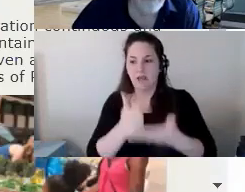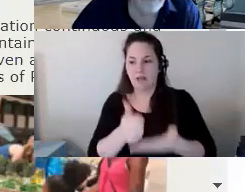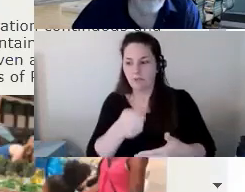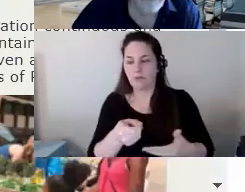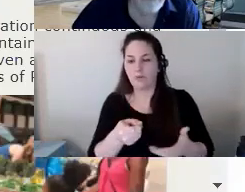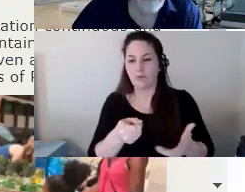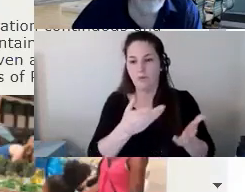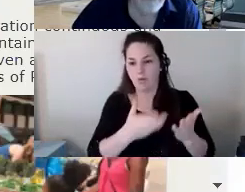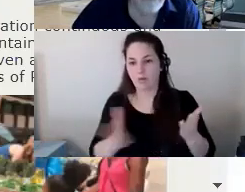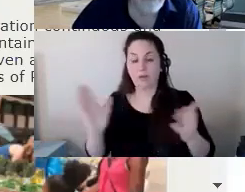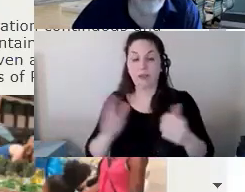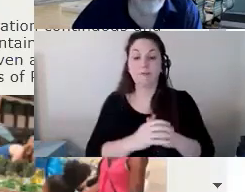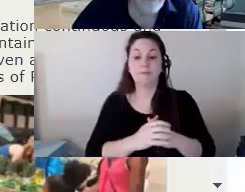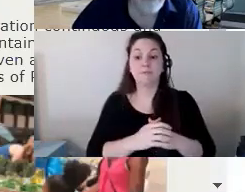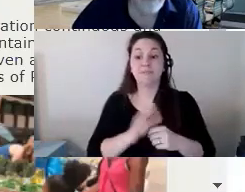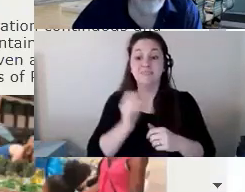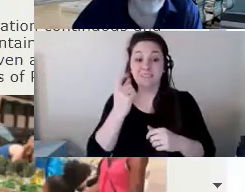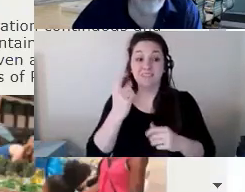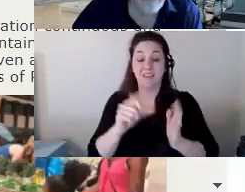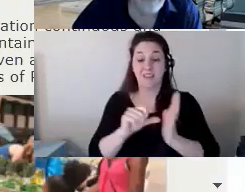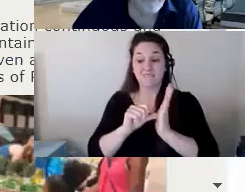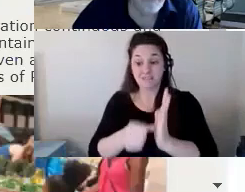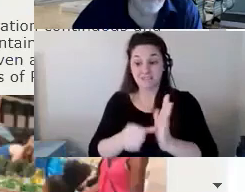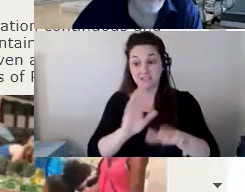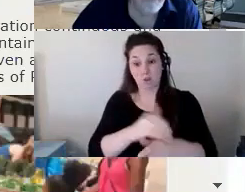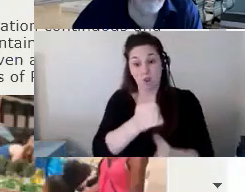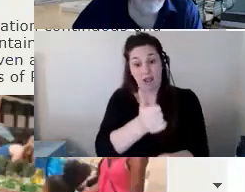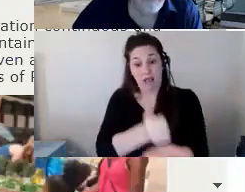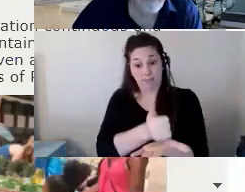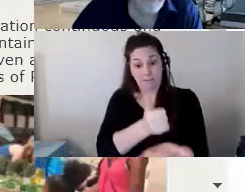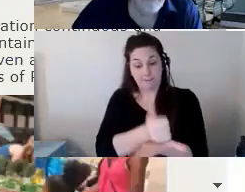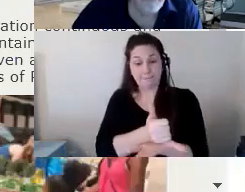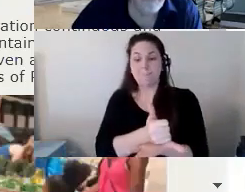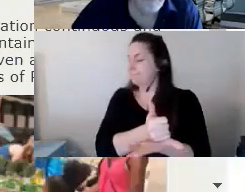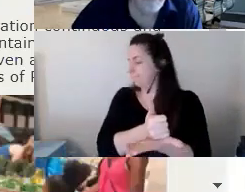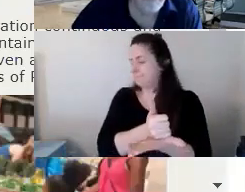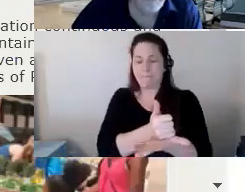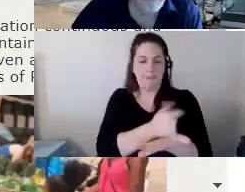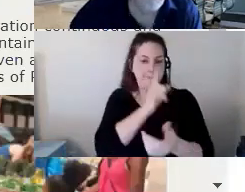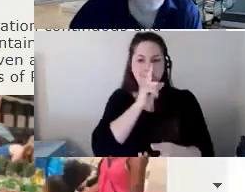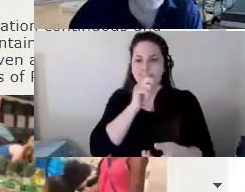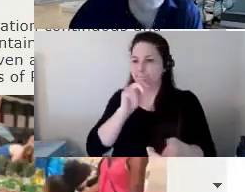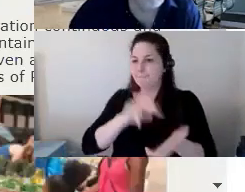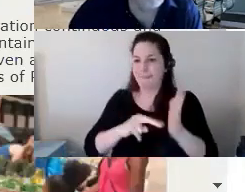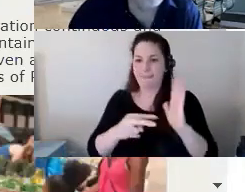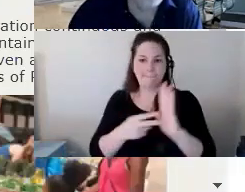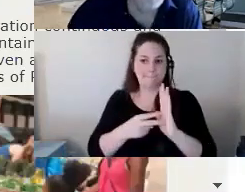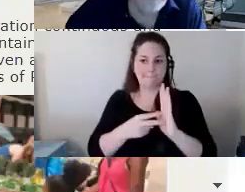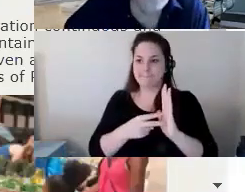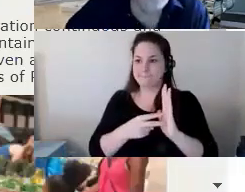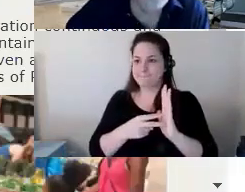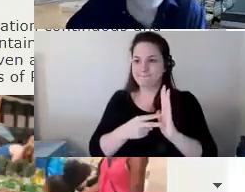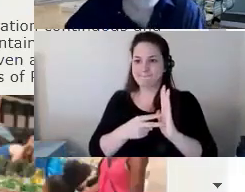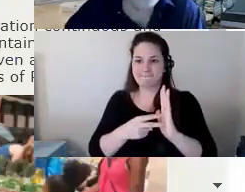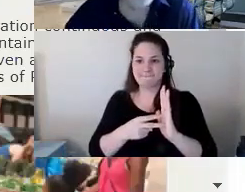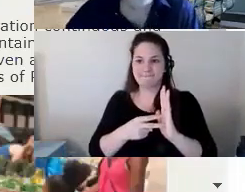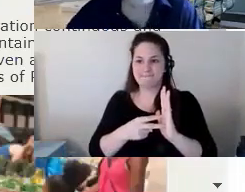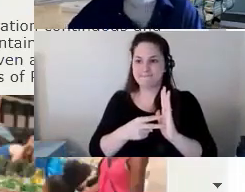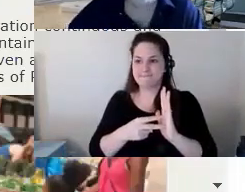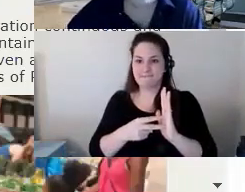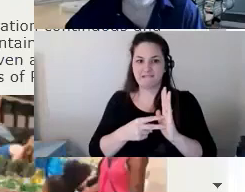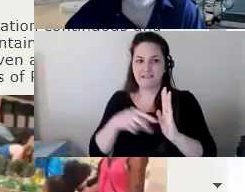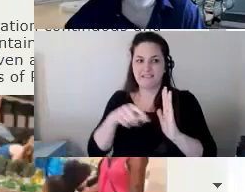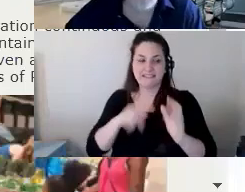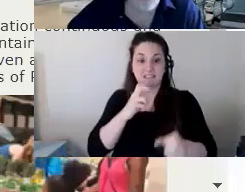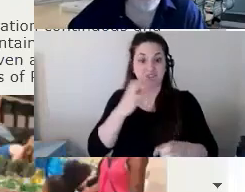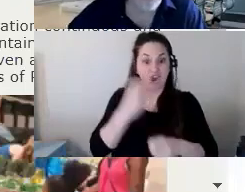along the way. Now, the emphasis on help is actually not to suggest that this is hard,